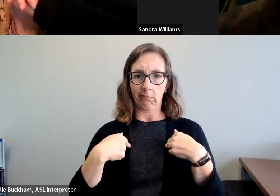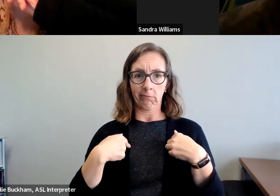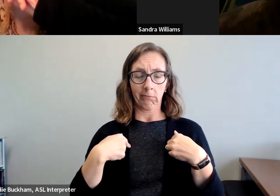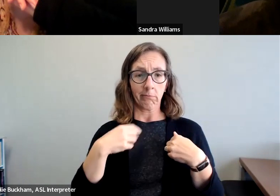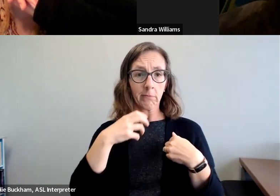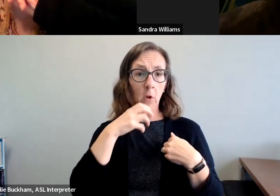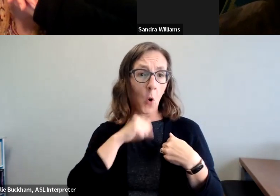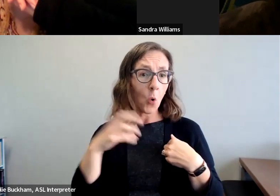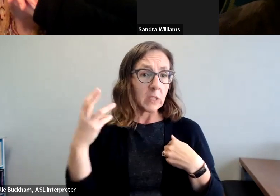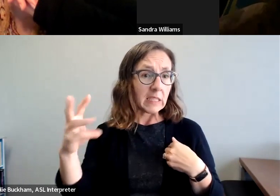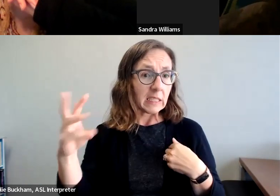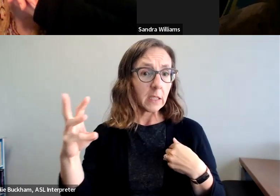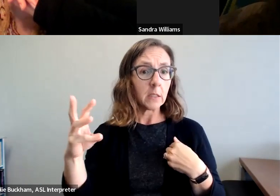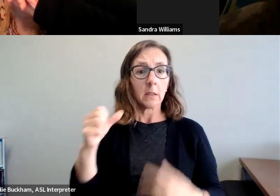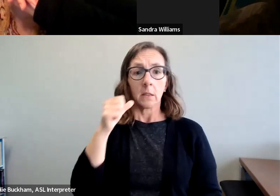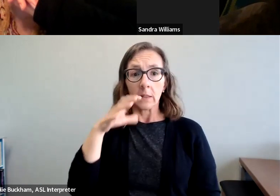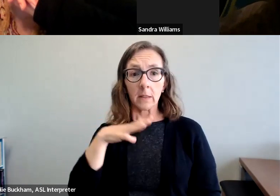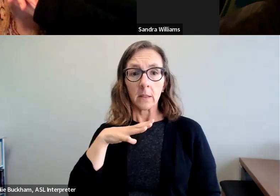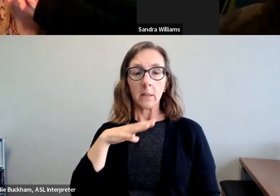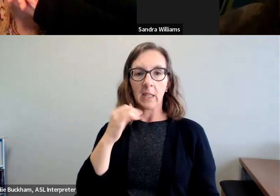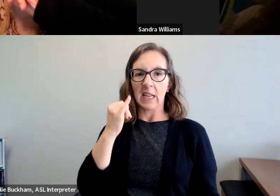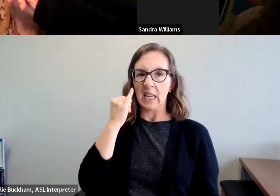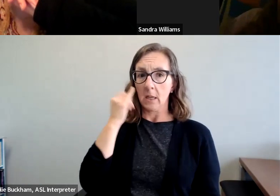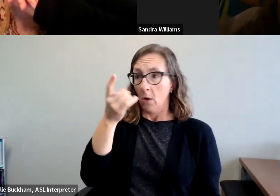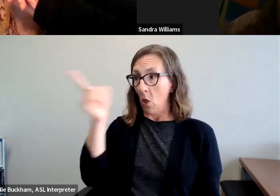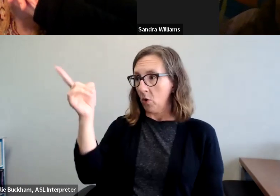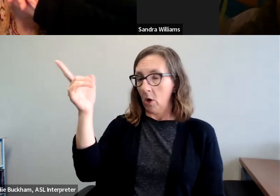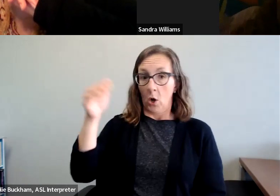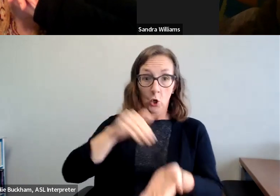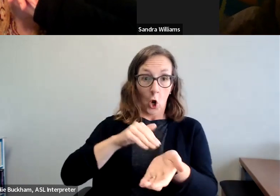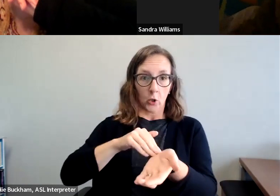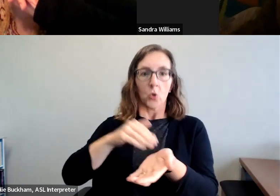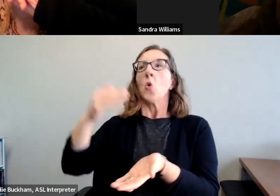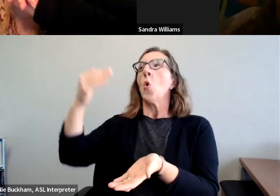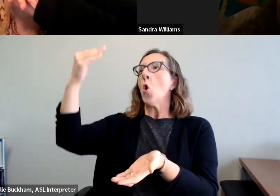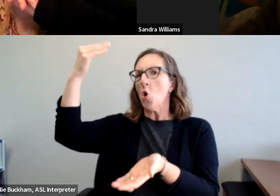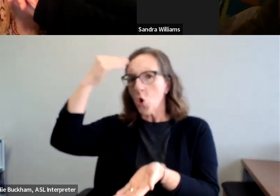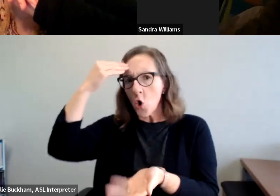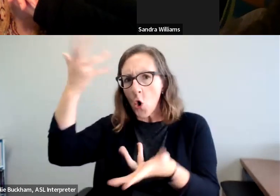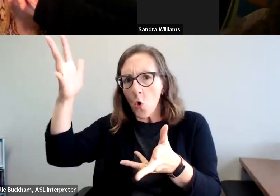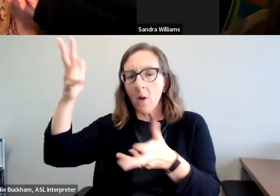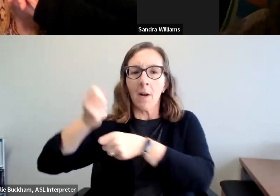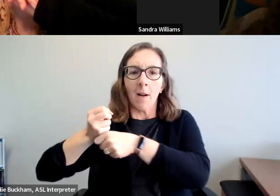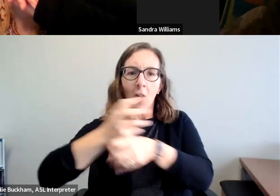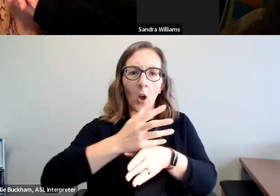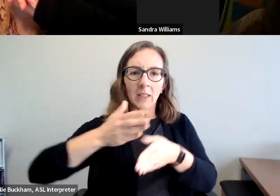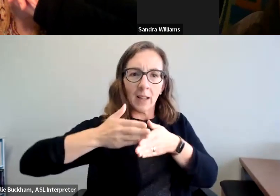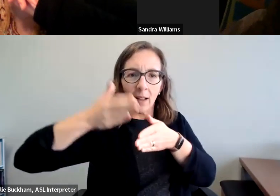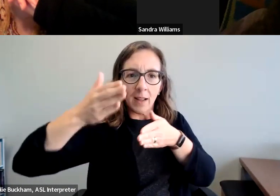female, if the doctors knew that medicine could cause those side effects, I should have been